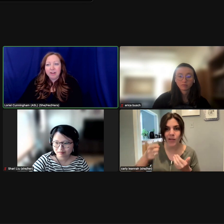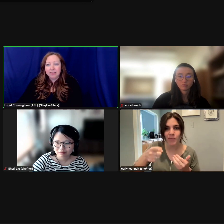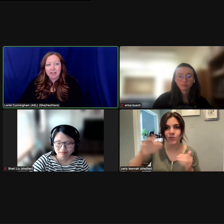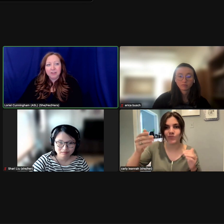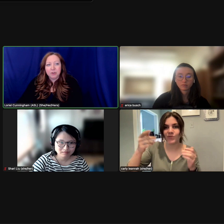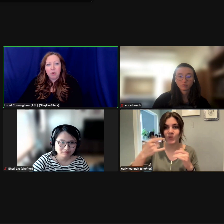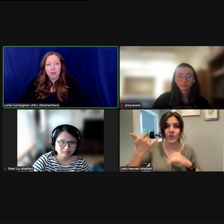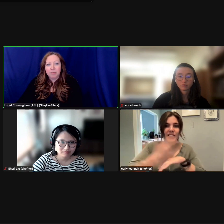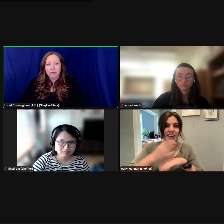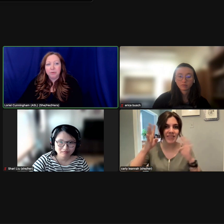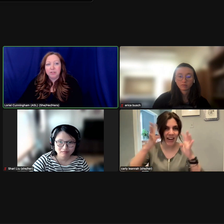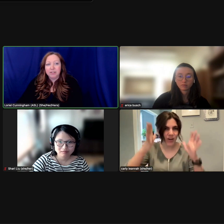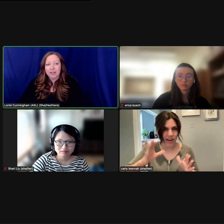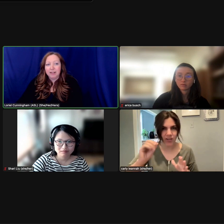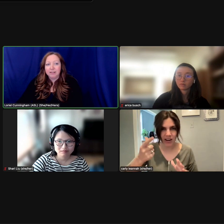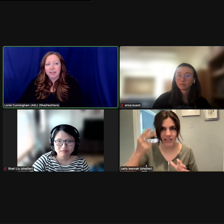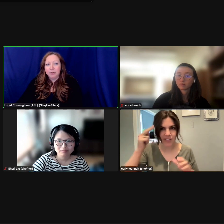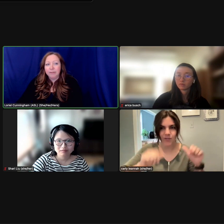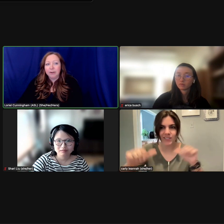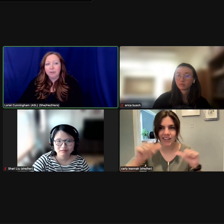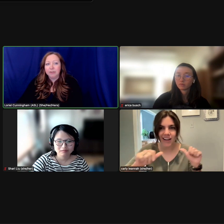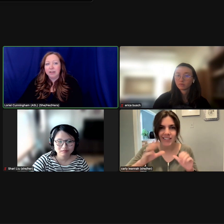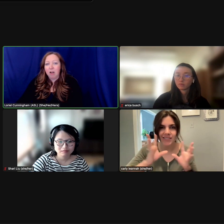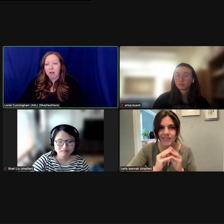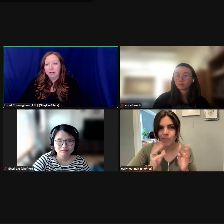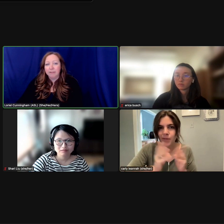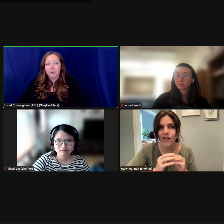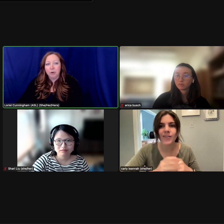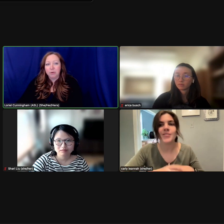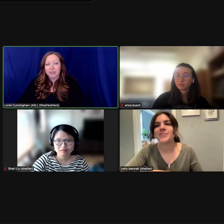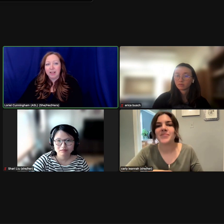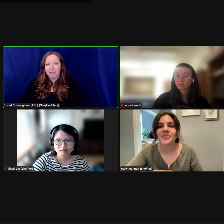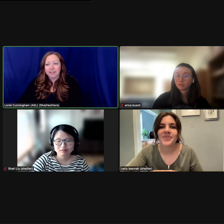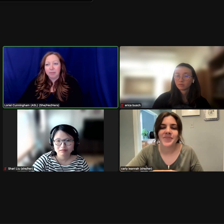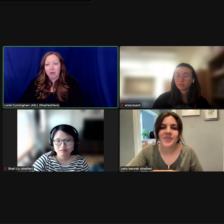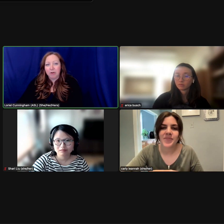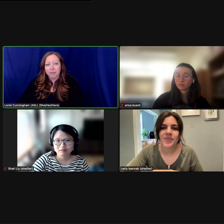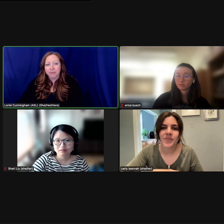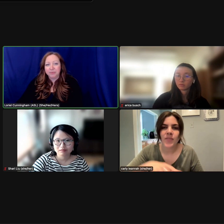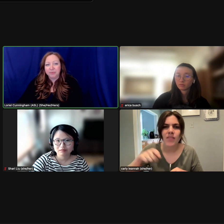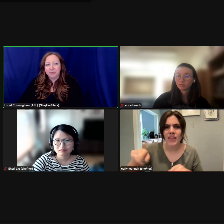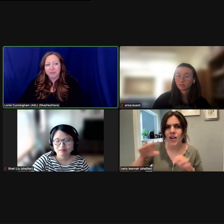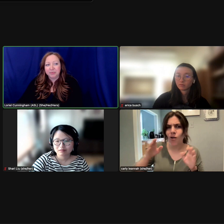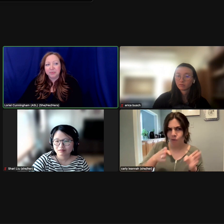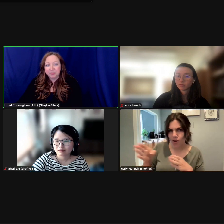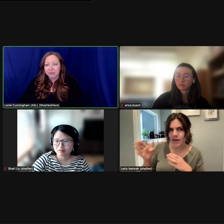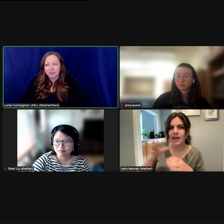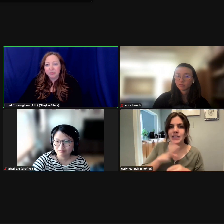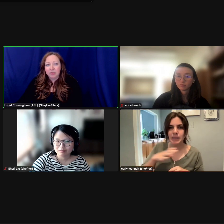I'm very excited to welcome you to today's Innovators in Cognitive Neuroscience seminar.